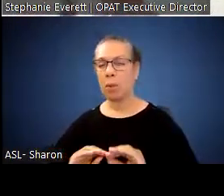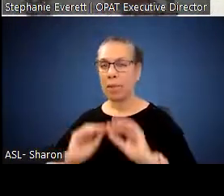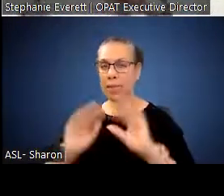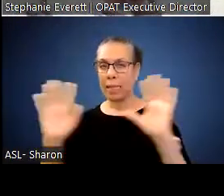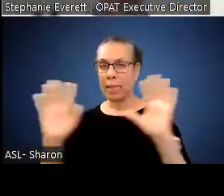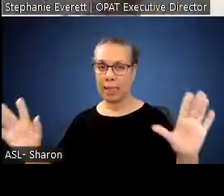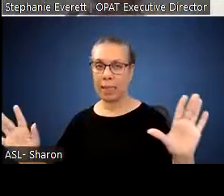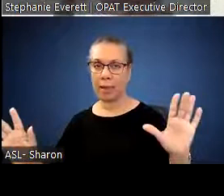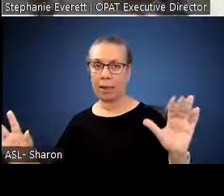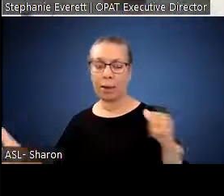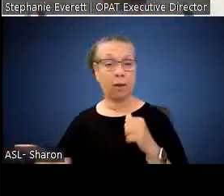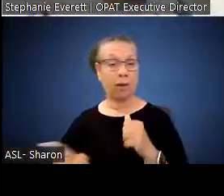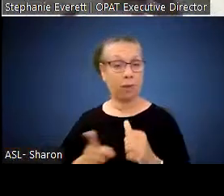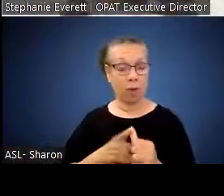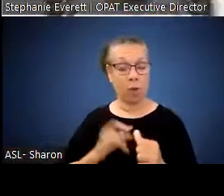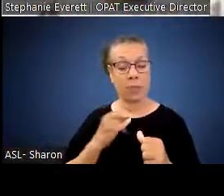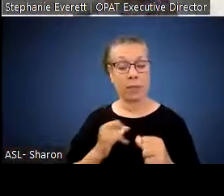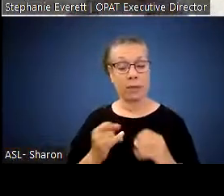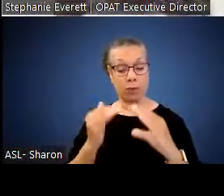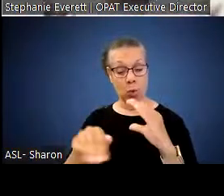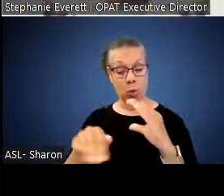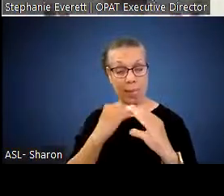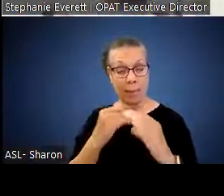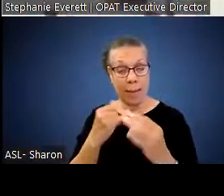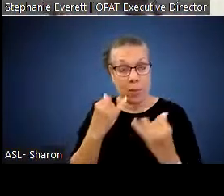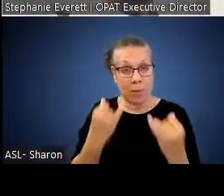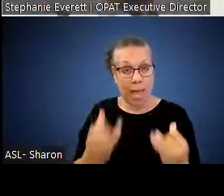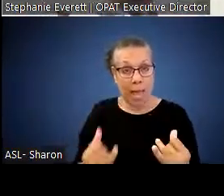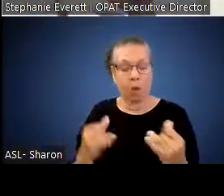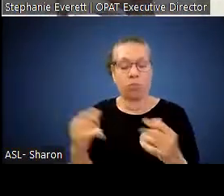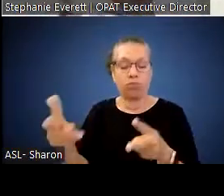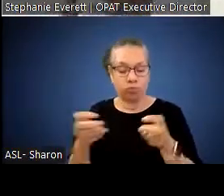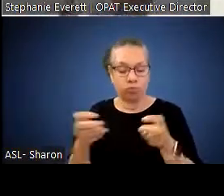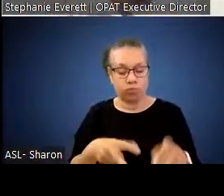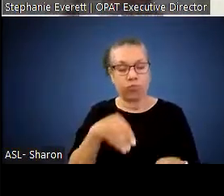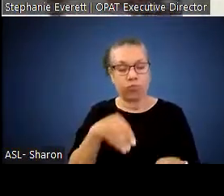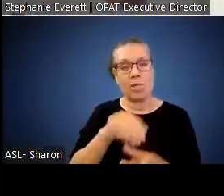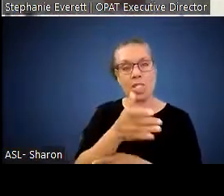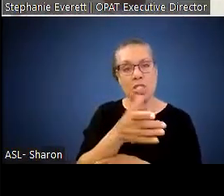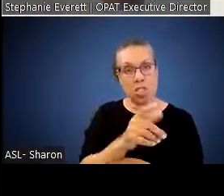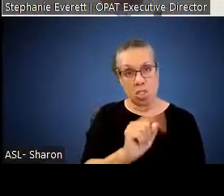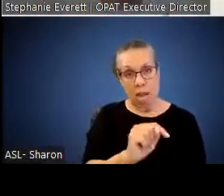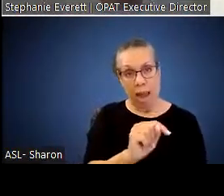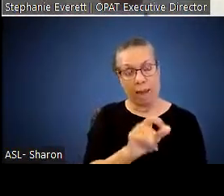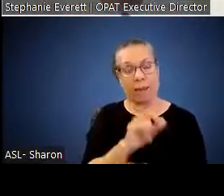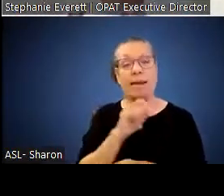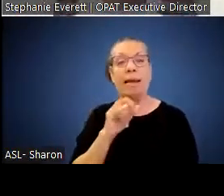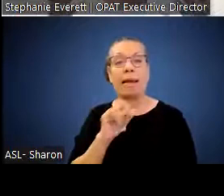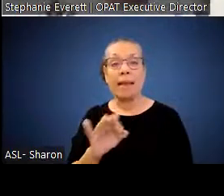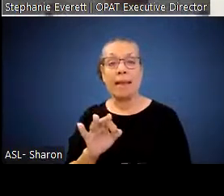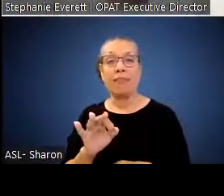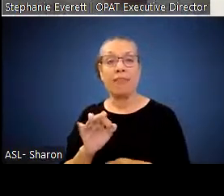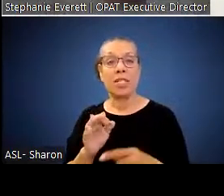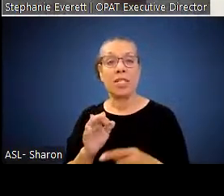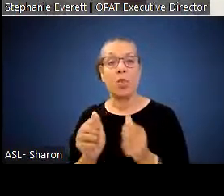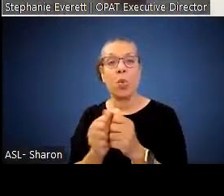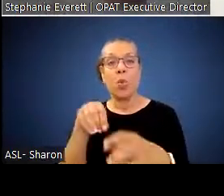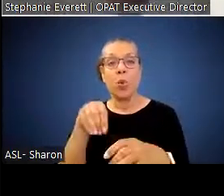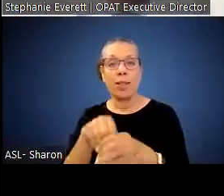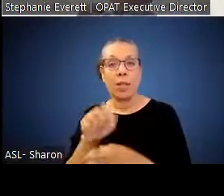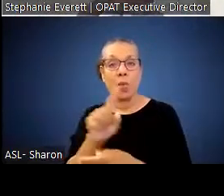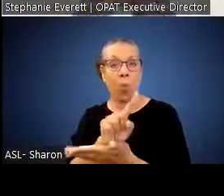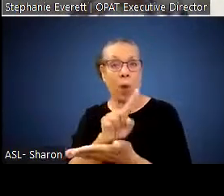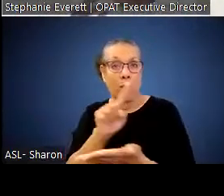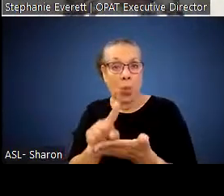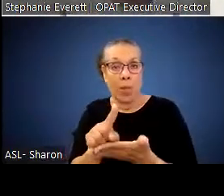are being transparent, that these questions or comments are being shared with the community at large. And this is the best way that we can do